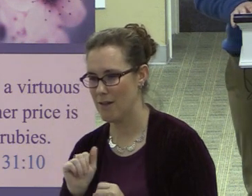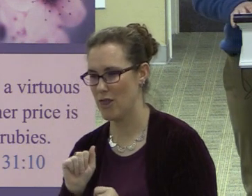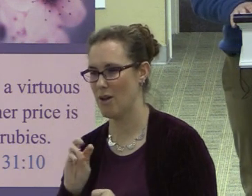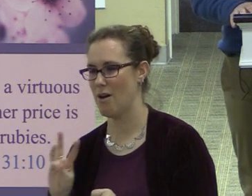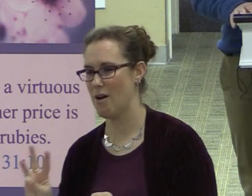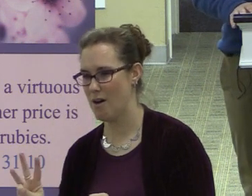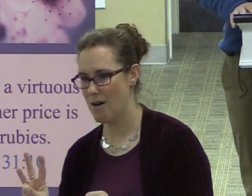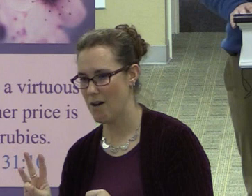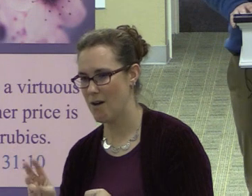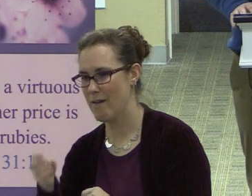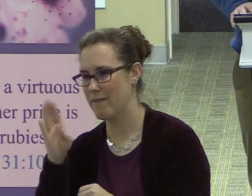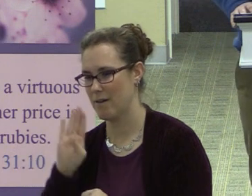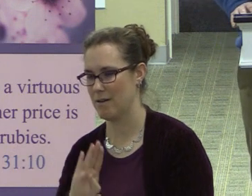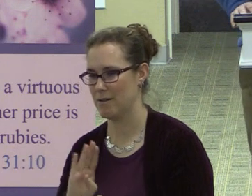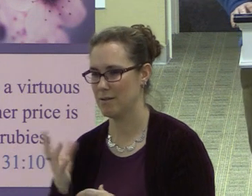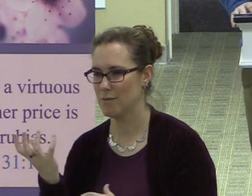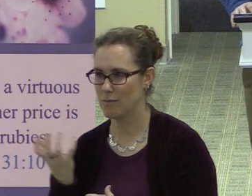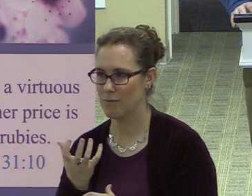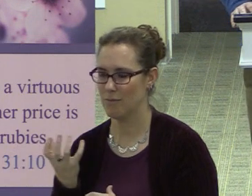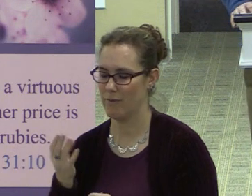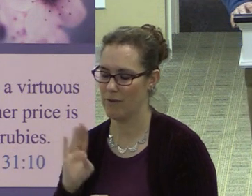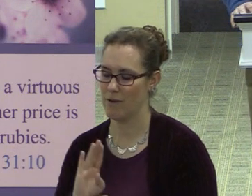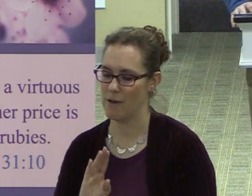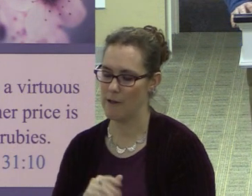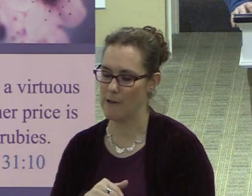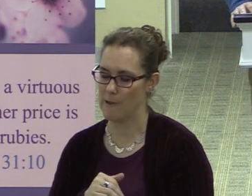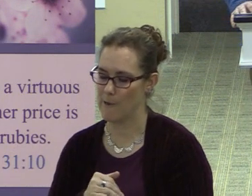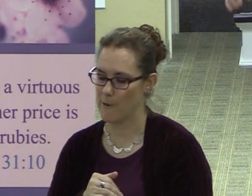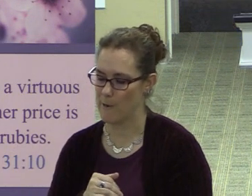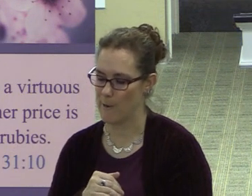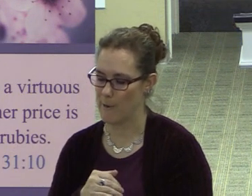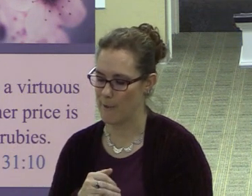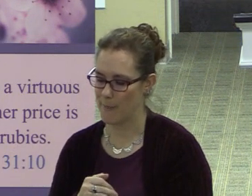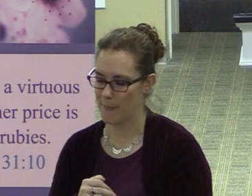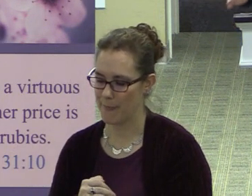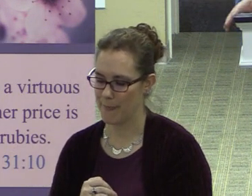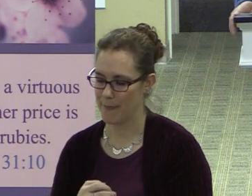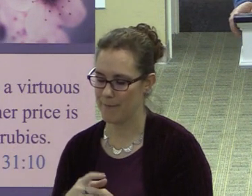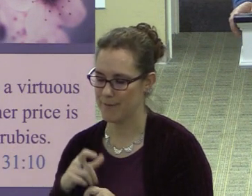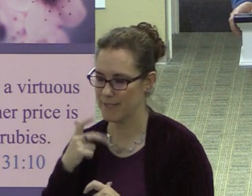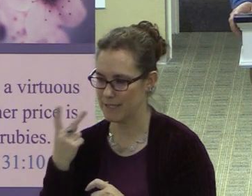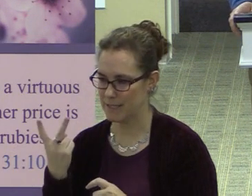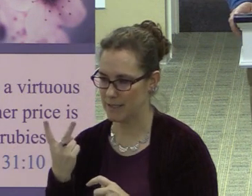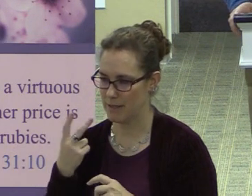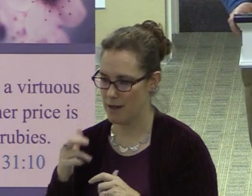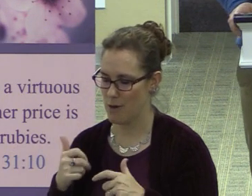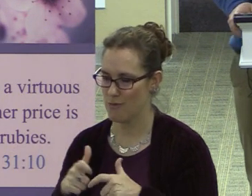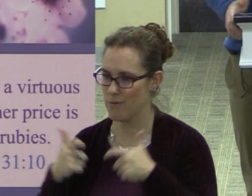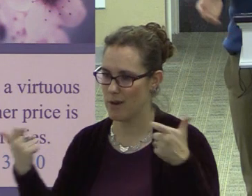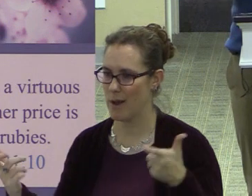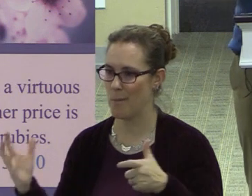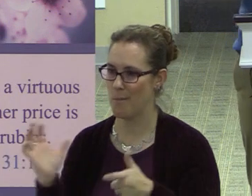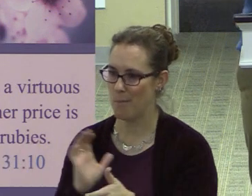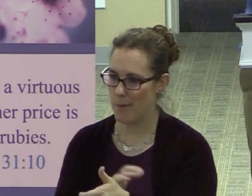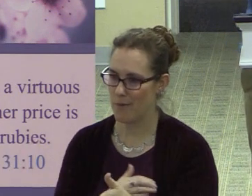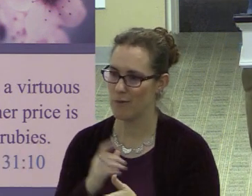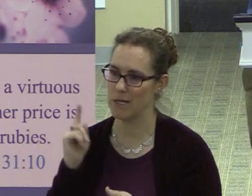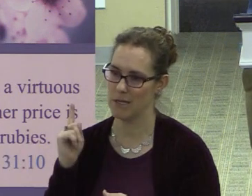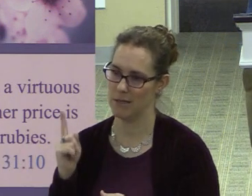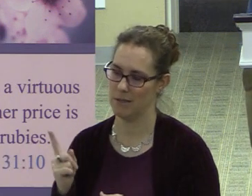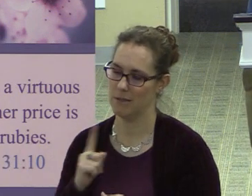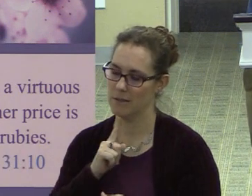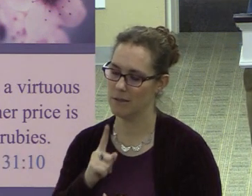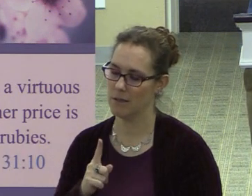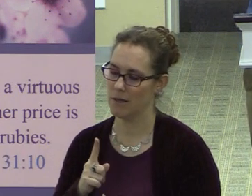Puts us in a place where we can look nowhere but to Him. We can see how great and powerful He is, and it changes us how we